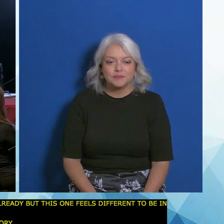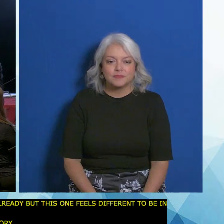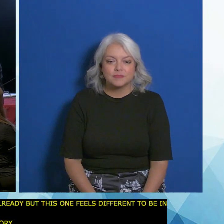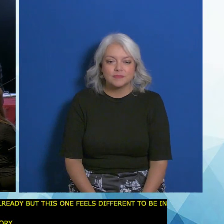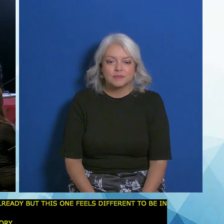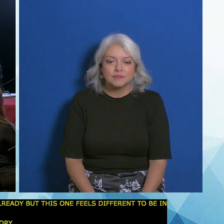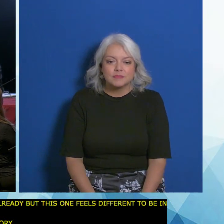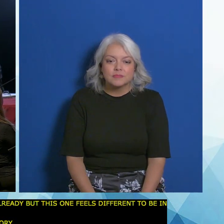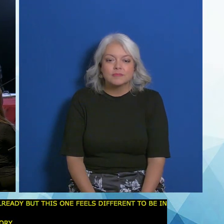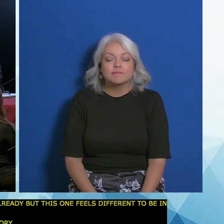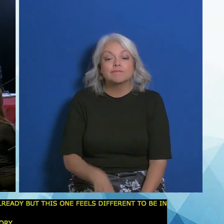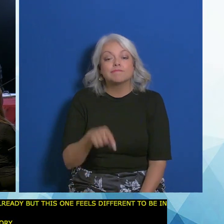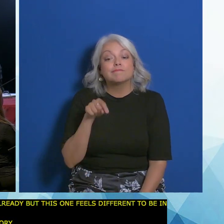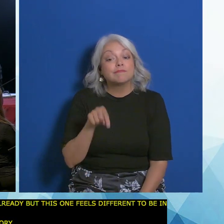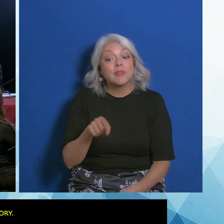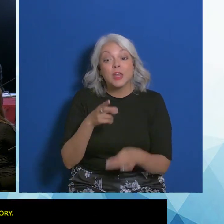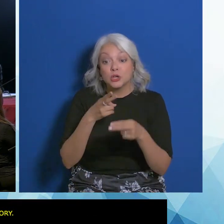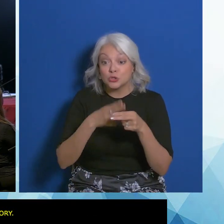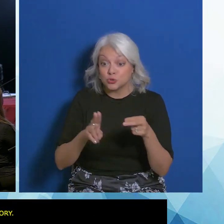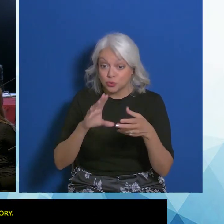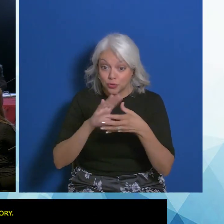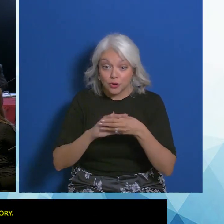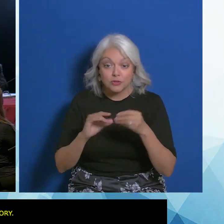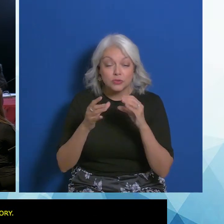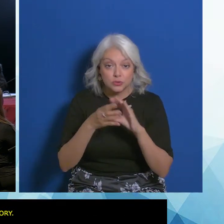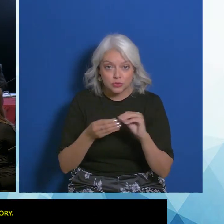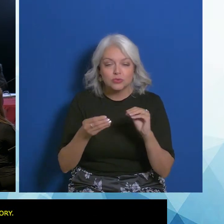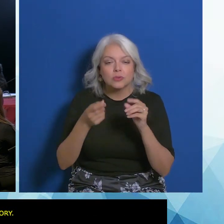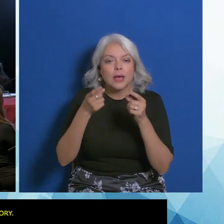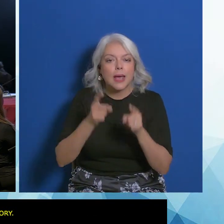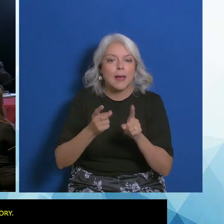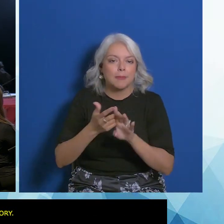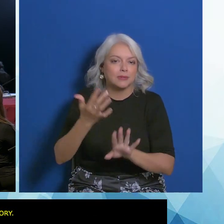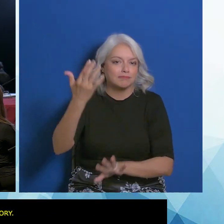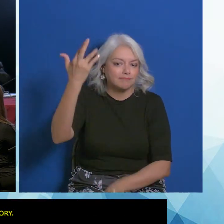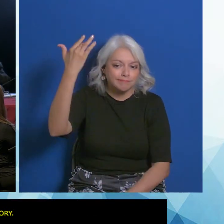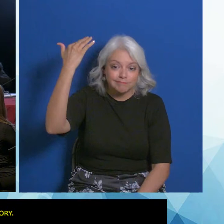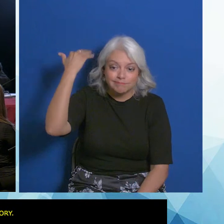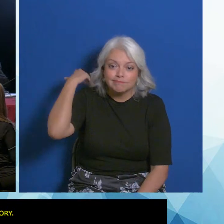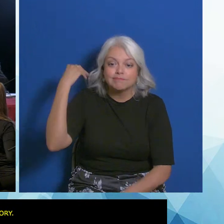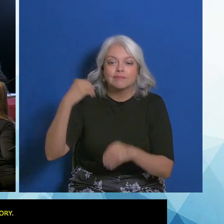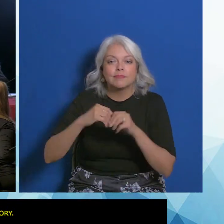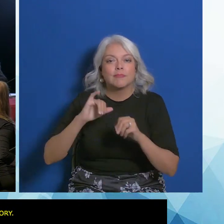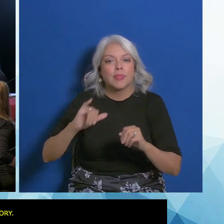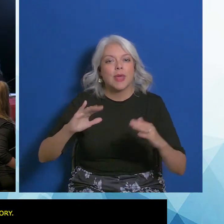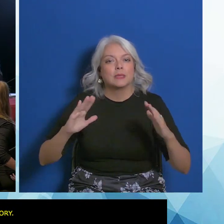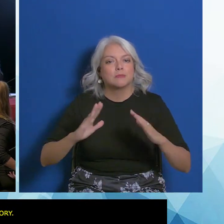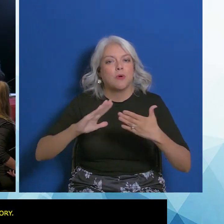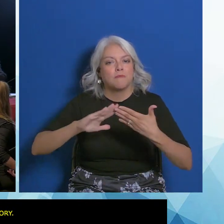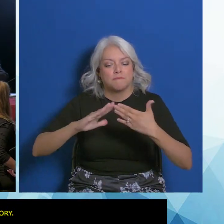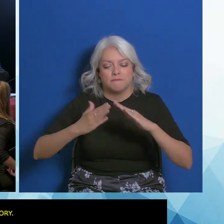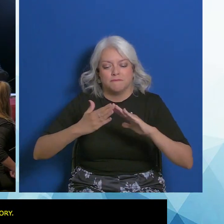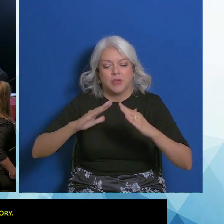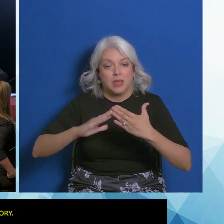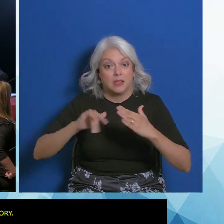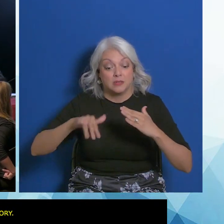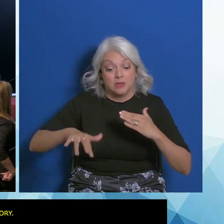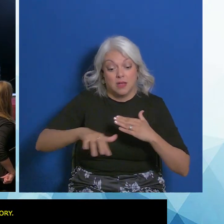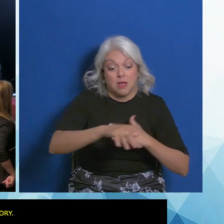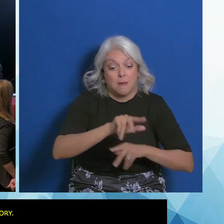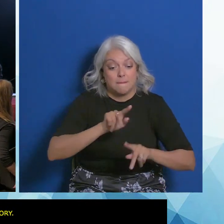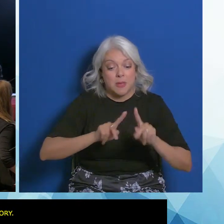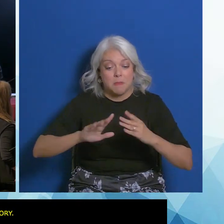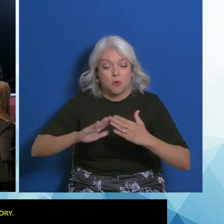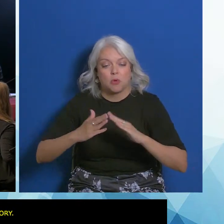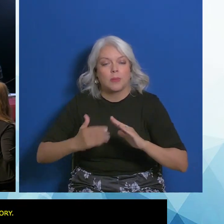And this short story starts a long time ago in a village under a glass dome.